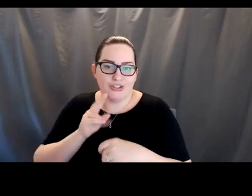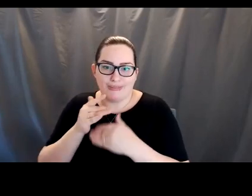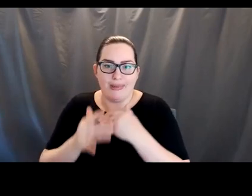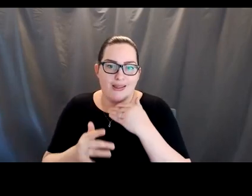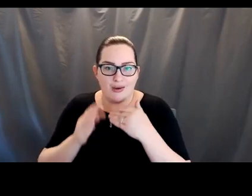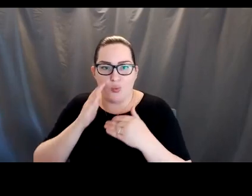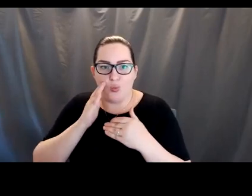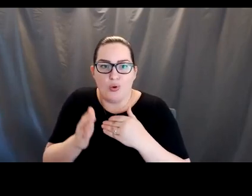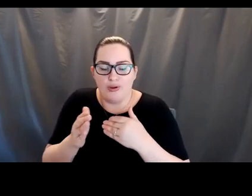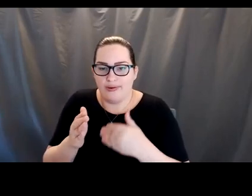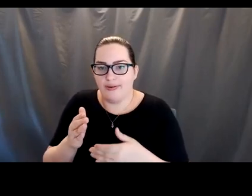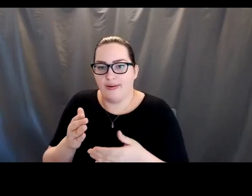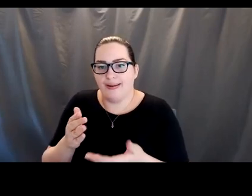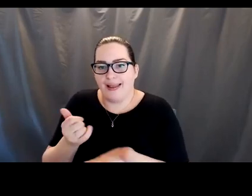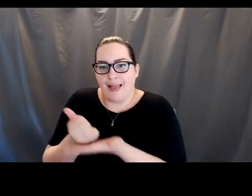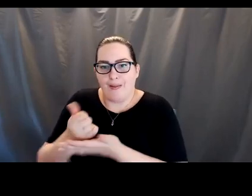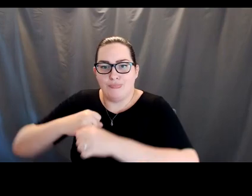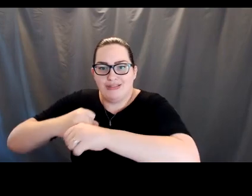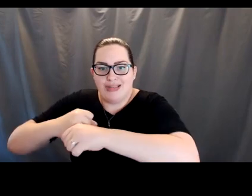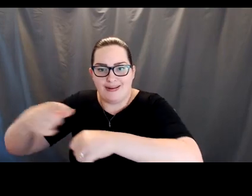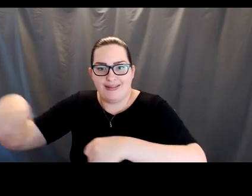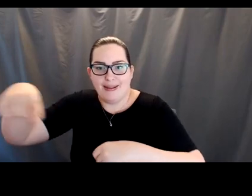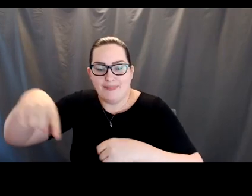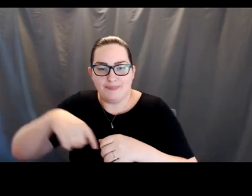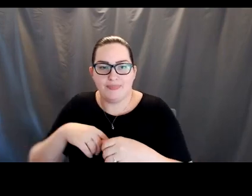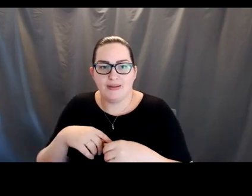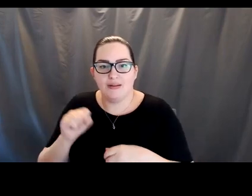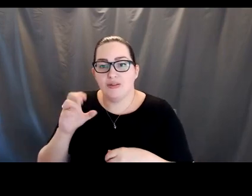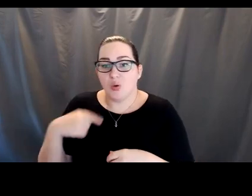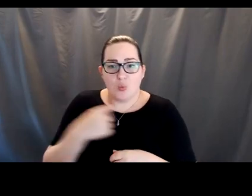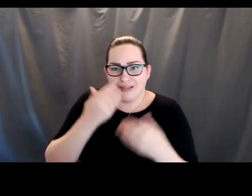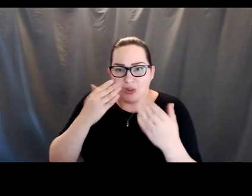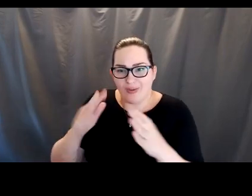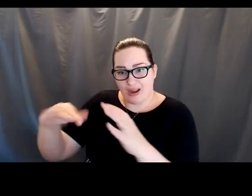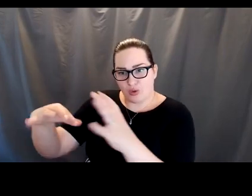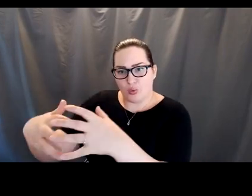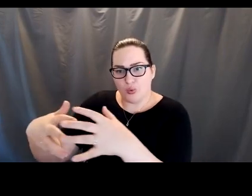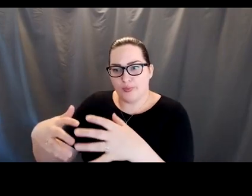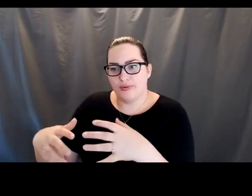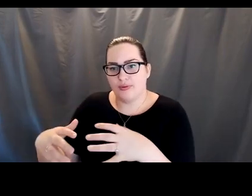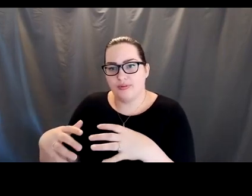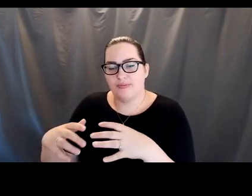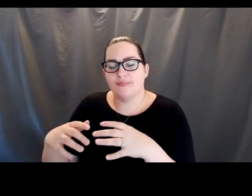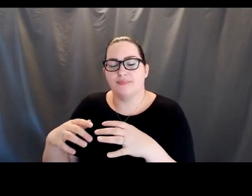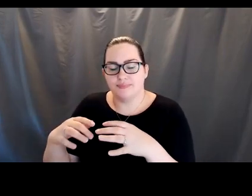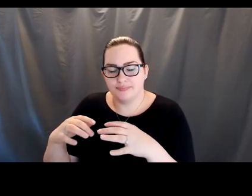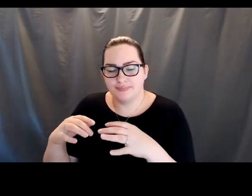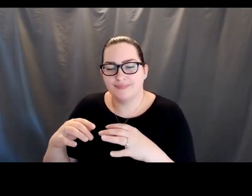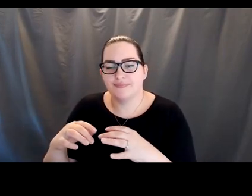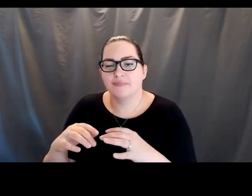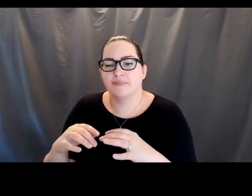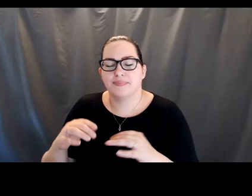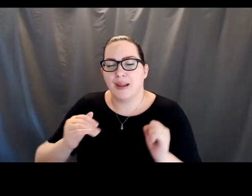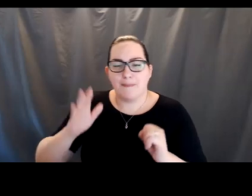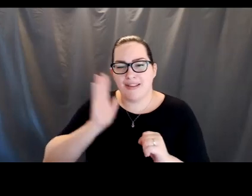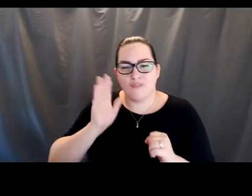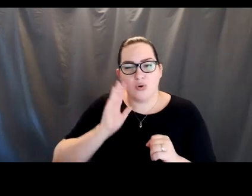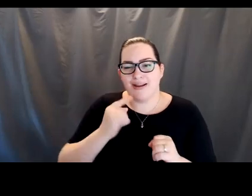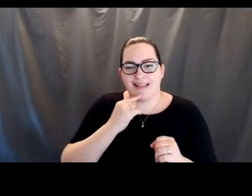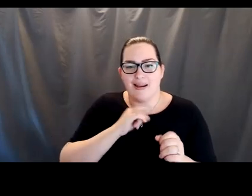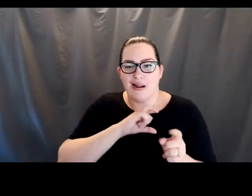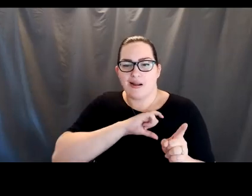we didn't know how many, whether there were 100 men, were there 300, how big was this militia? I didn't know. The police officer, I don't think he